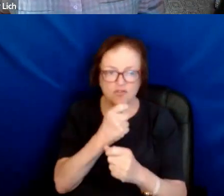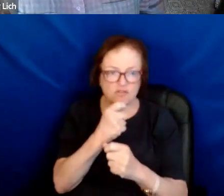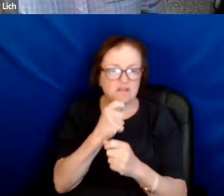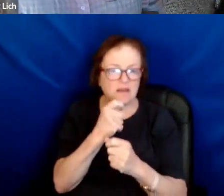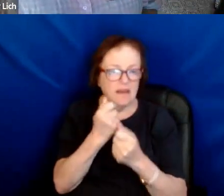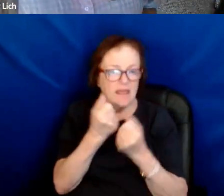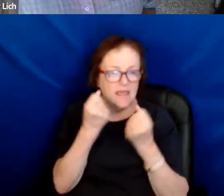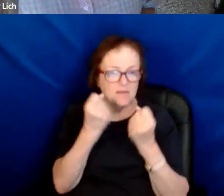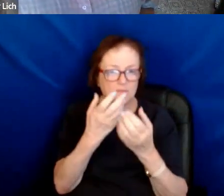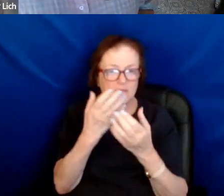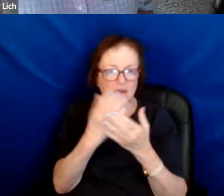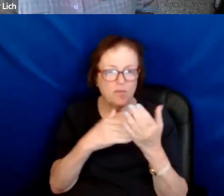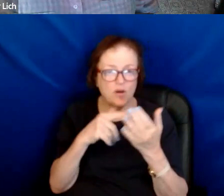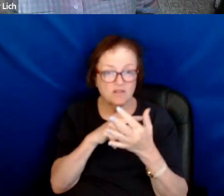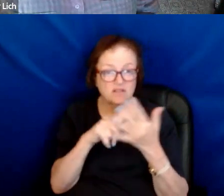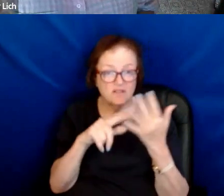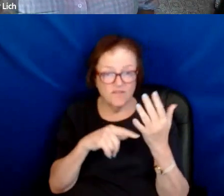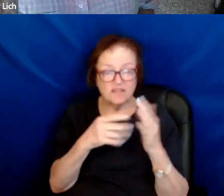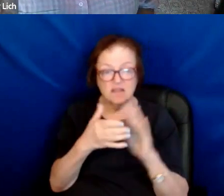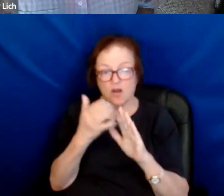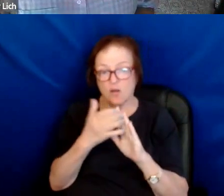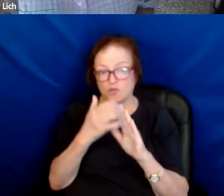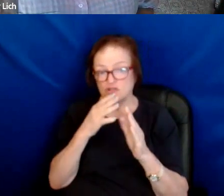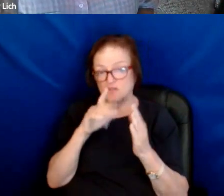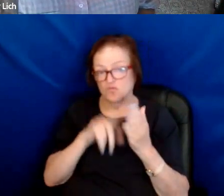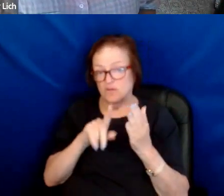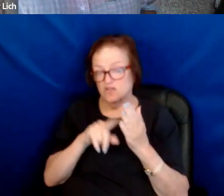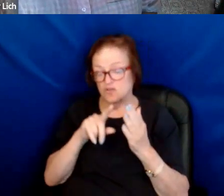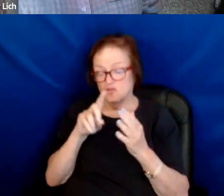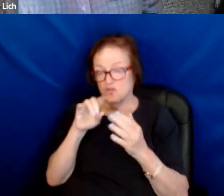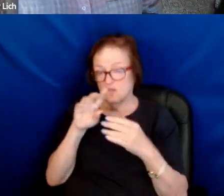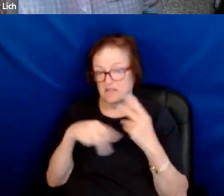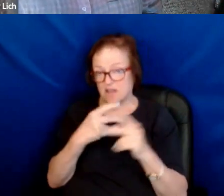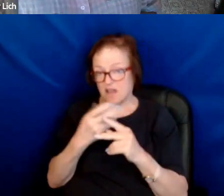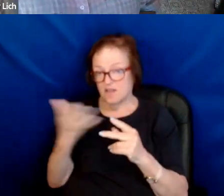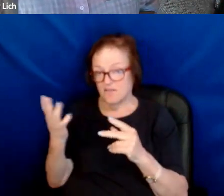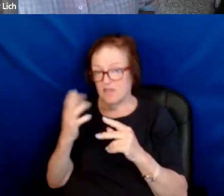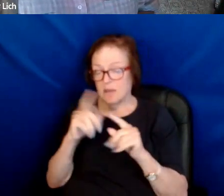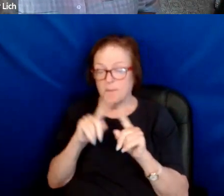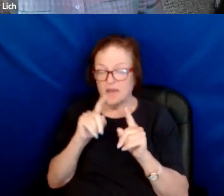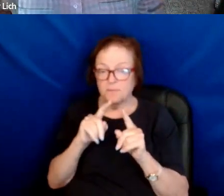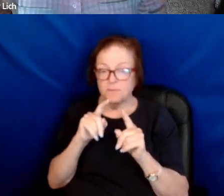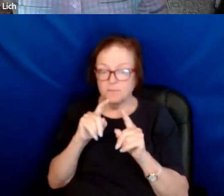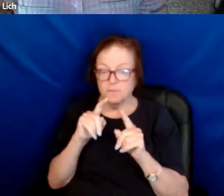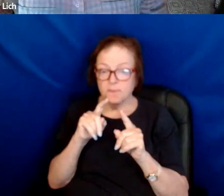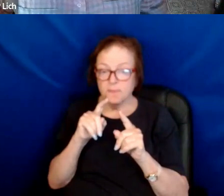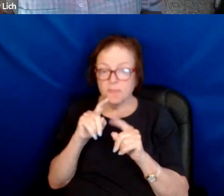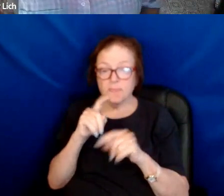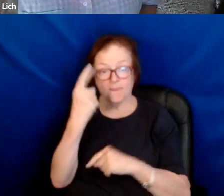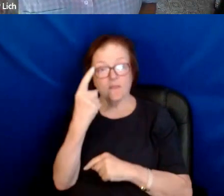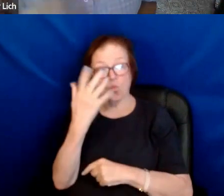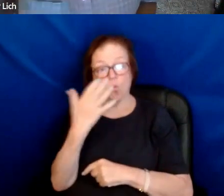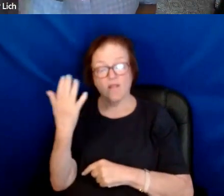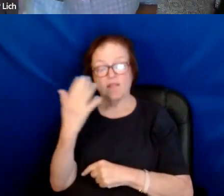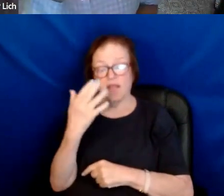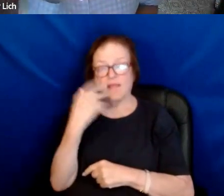aspects of other things in operations research to do this kinds of stuff. And one of the things that I've